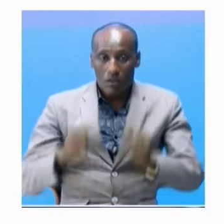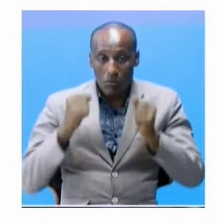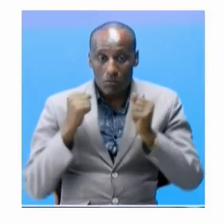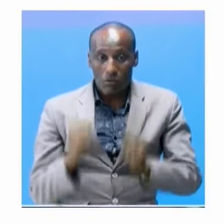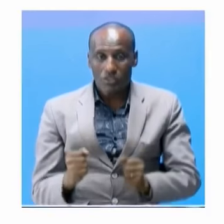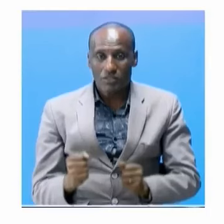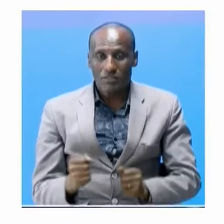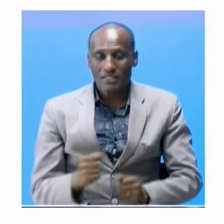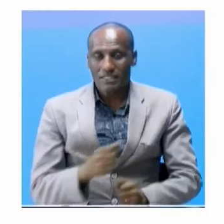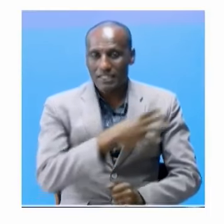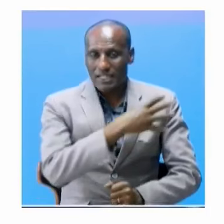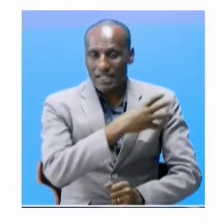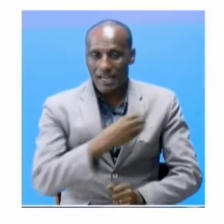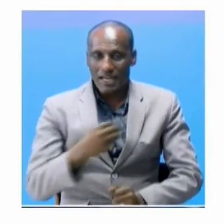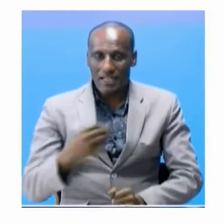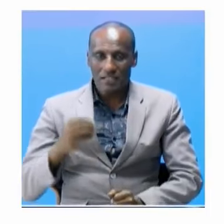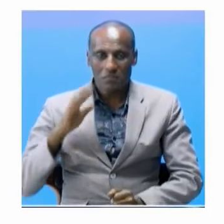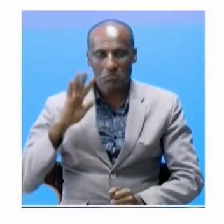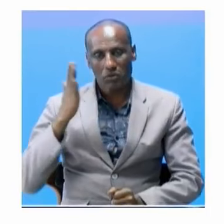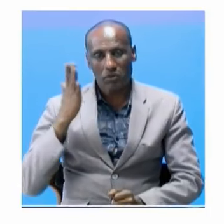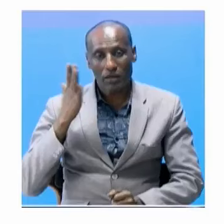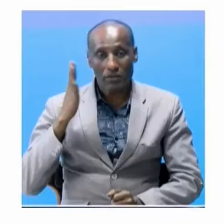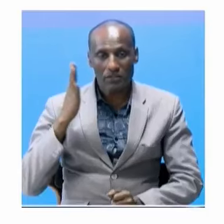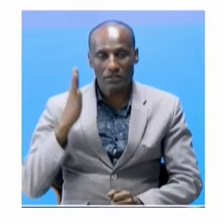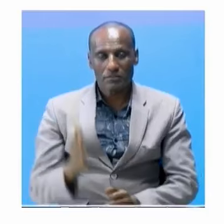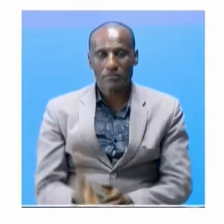Possibility and